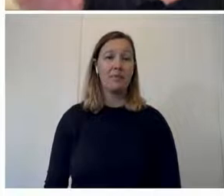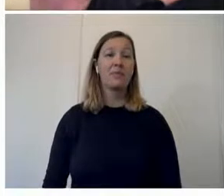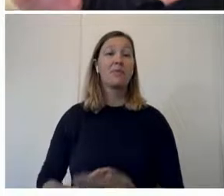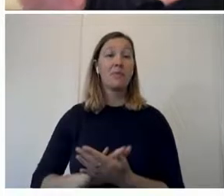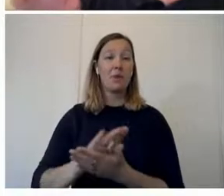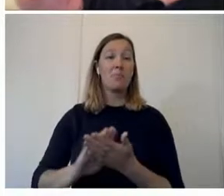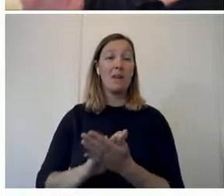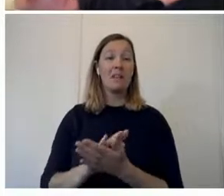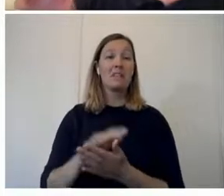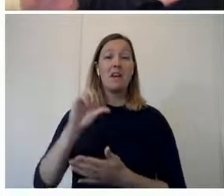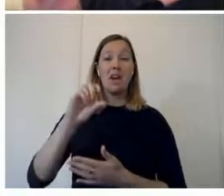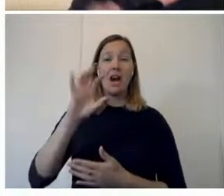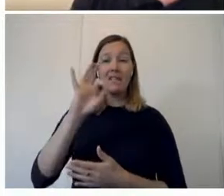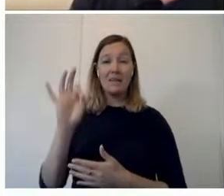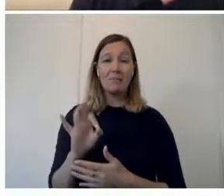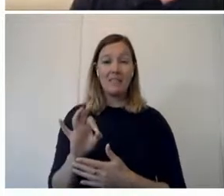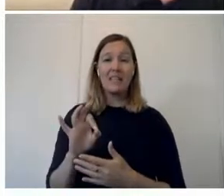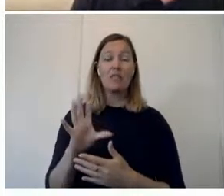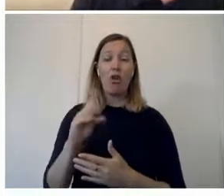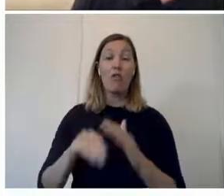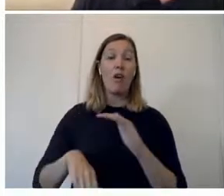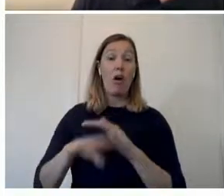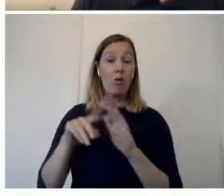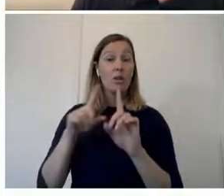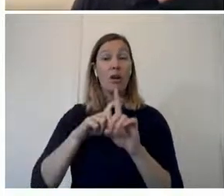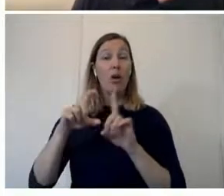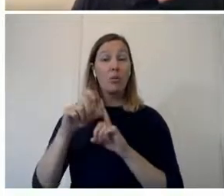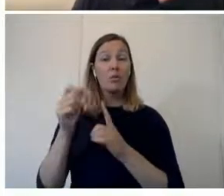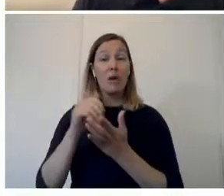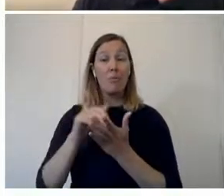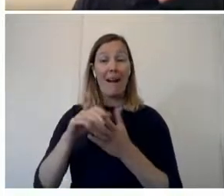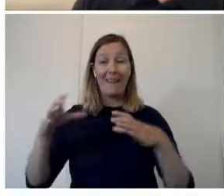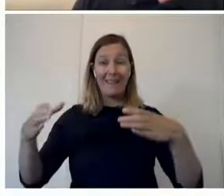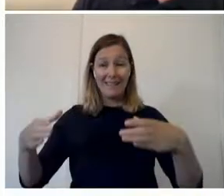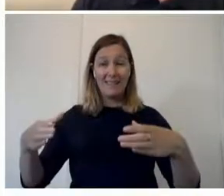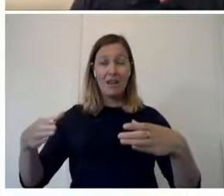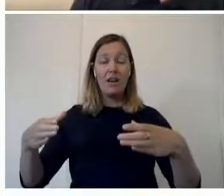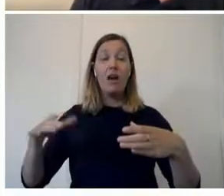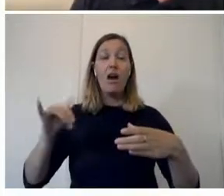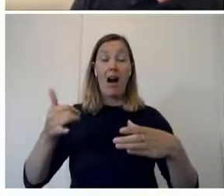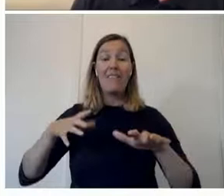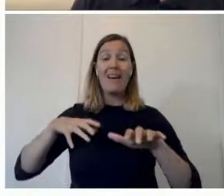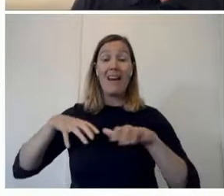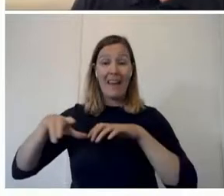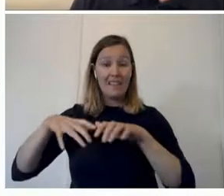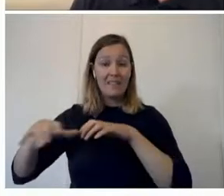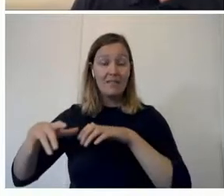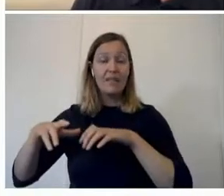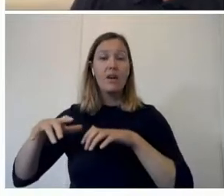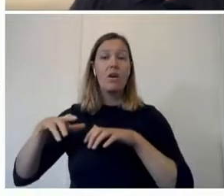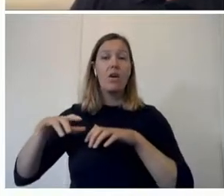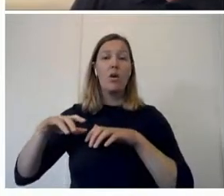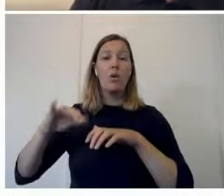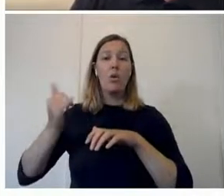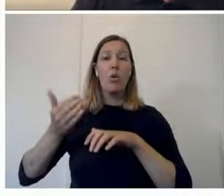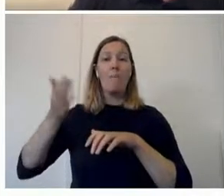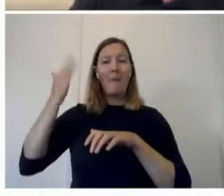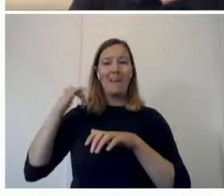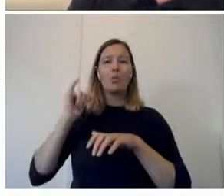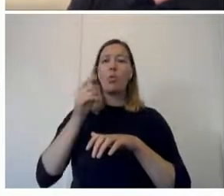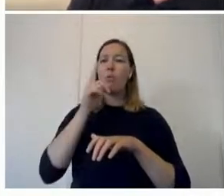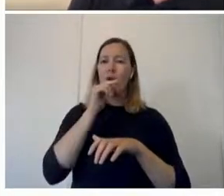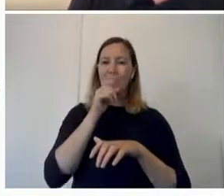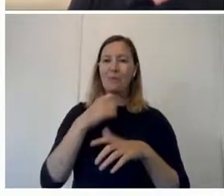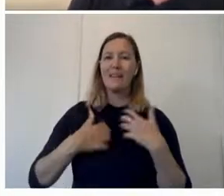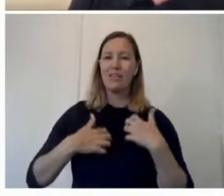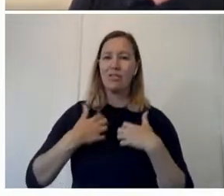90% of the entire culture market is either actively, historically, or potentially